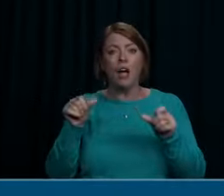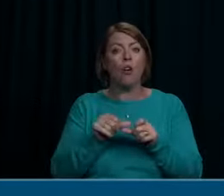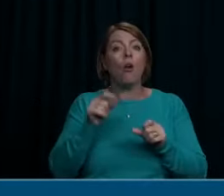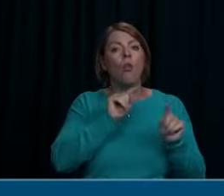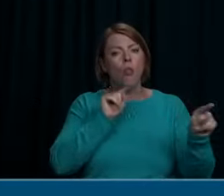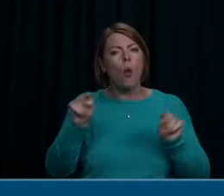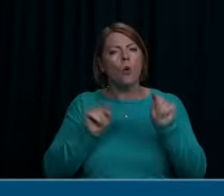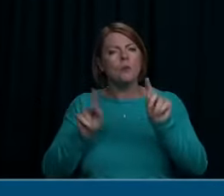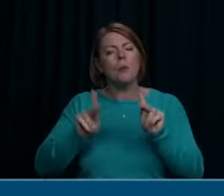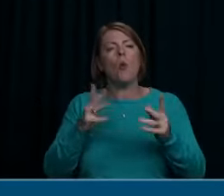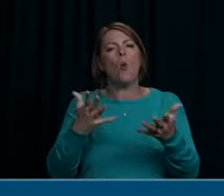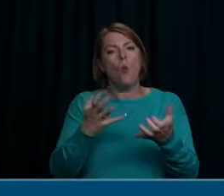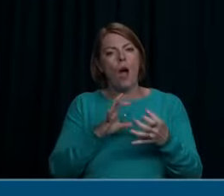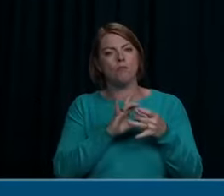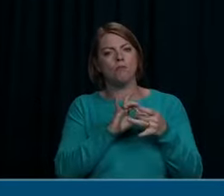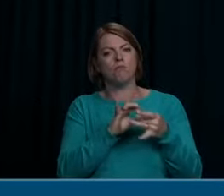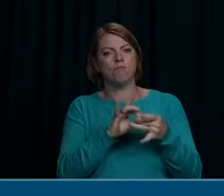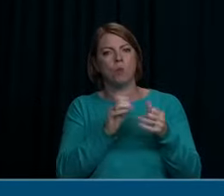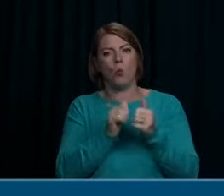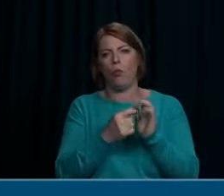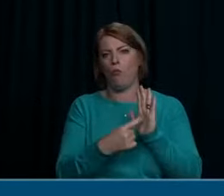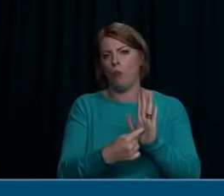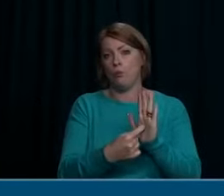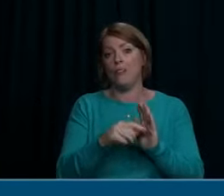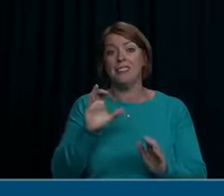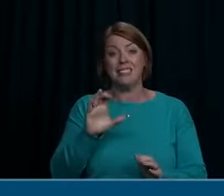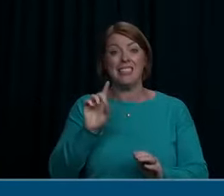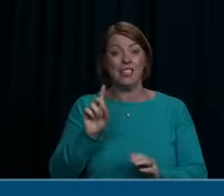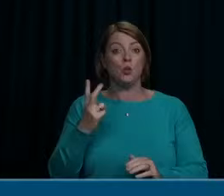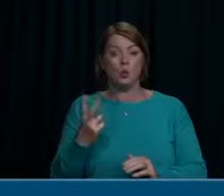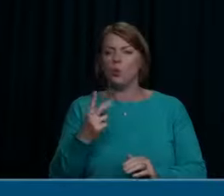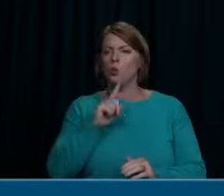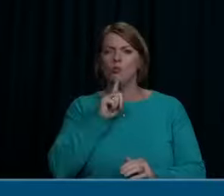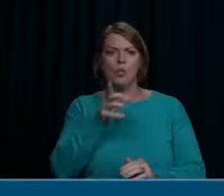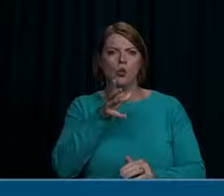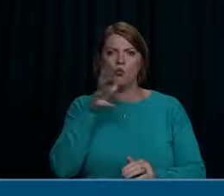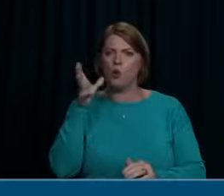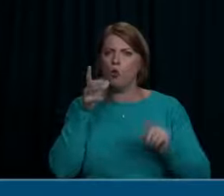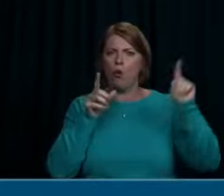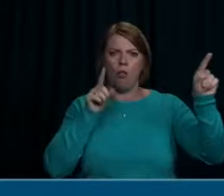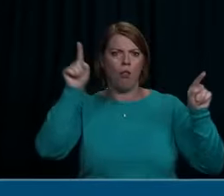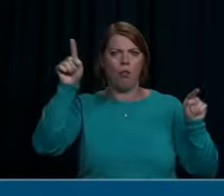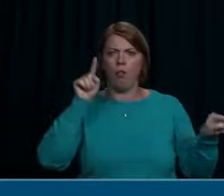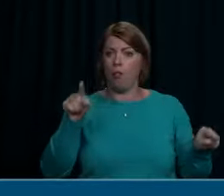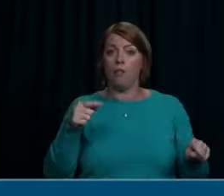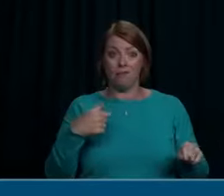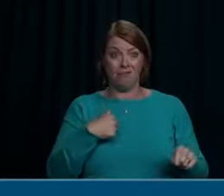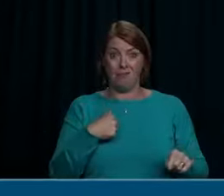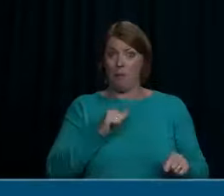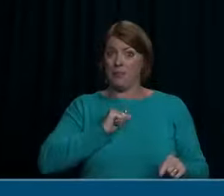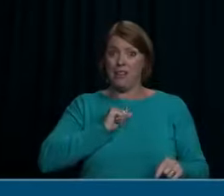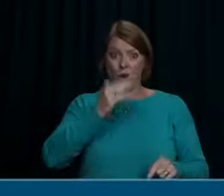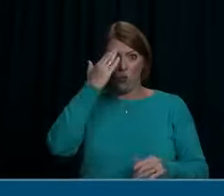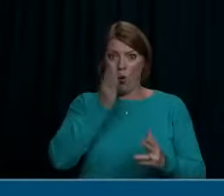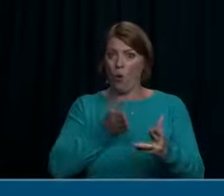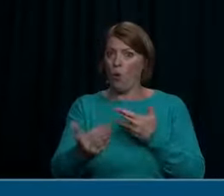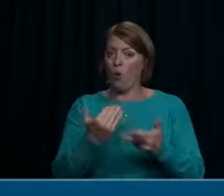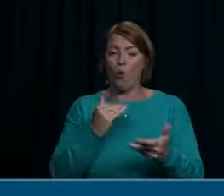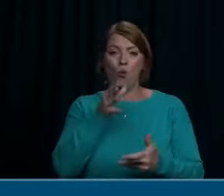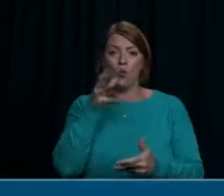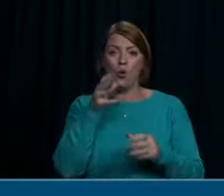their representative. CD2 is a very, very, very rural district. I know rural issues, whether it be water, whether